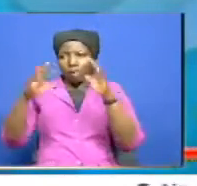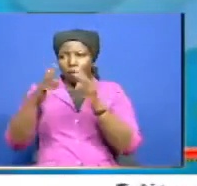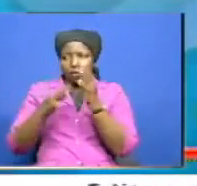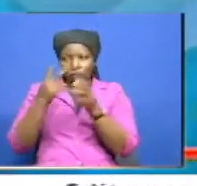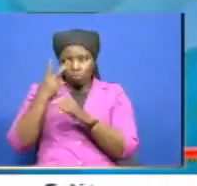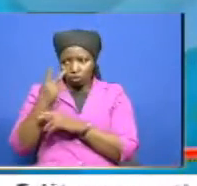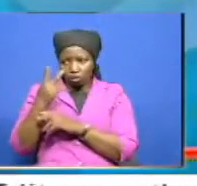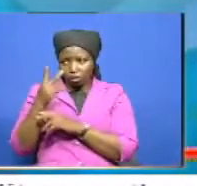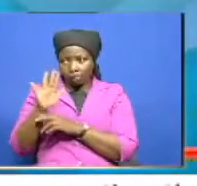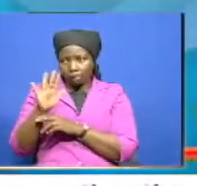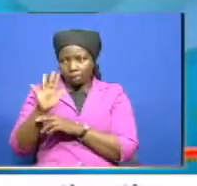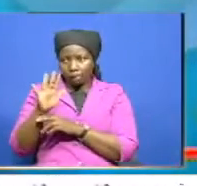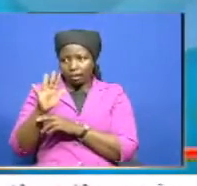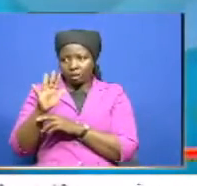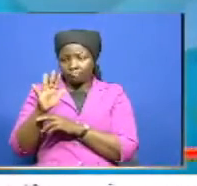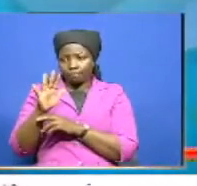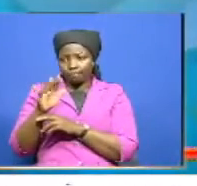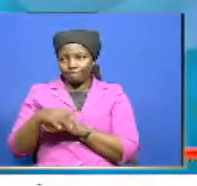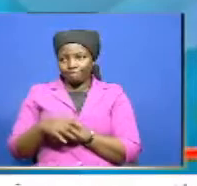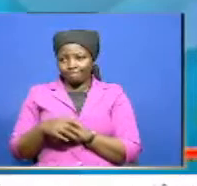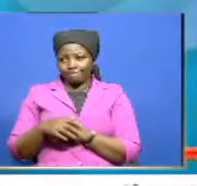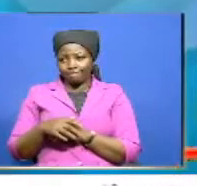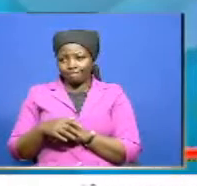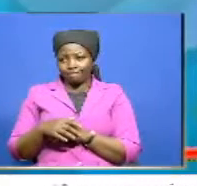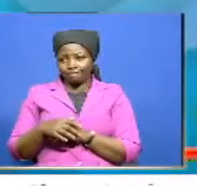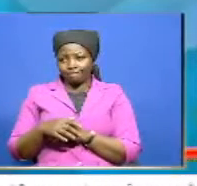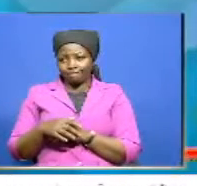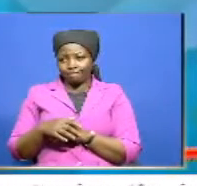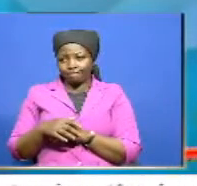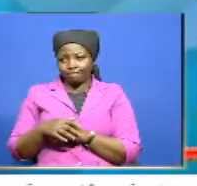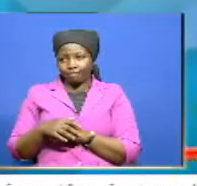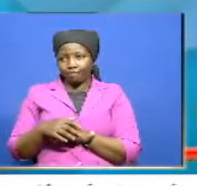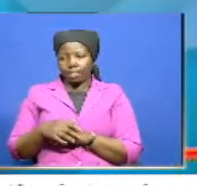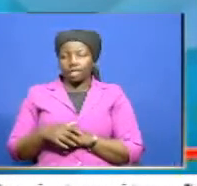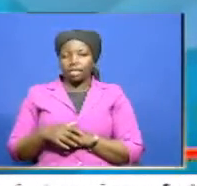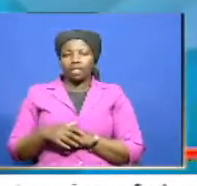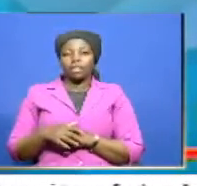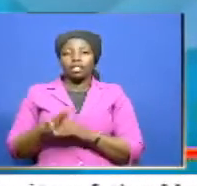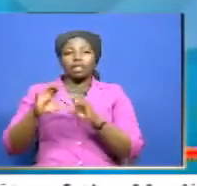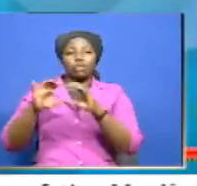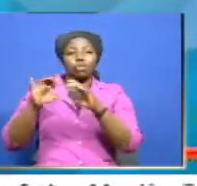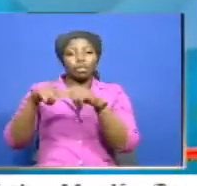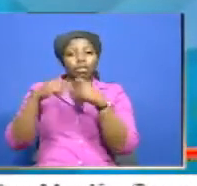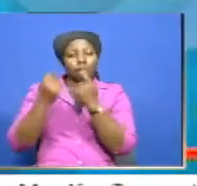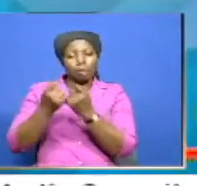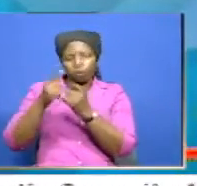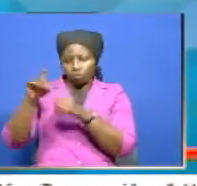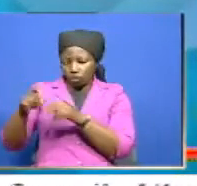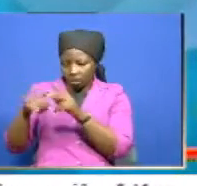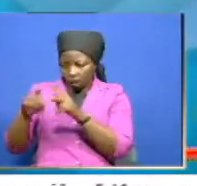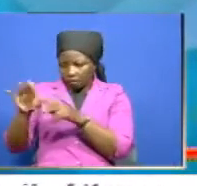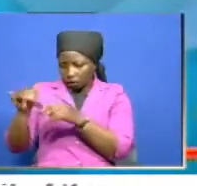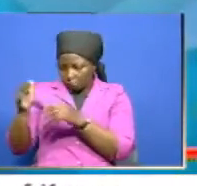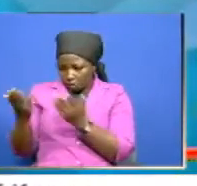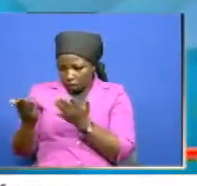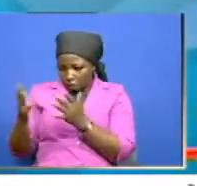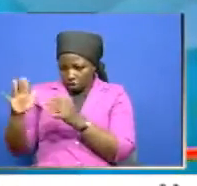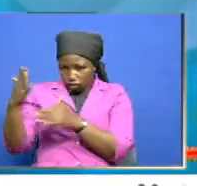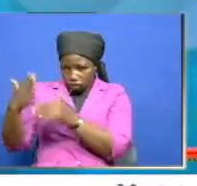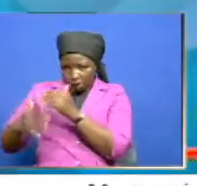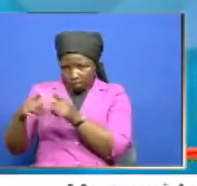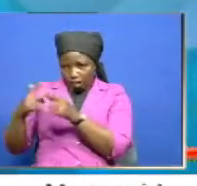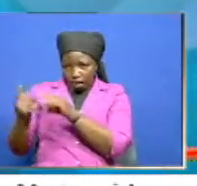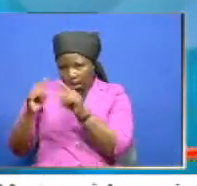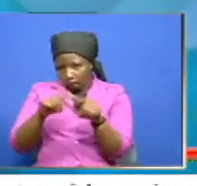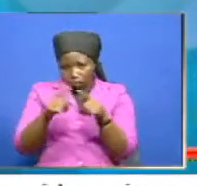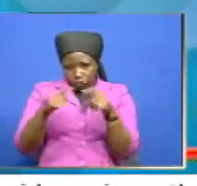up. You know, and credit to the coaching team for them to pick up from where they left and to come into these two tournaments at the Madrid